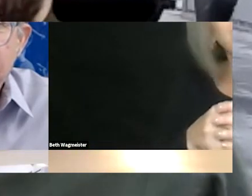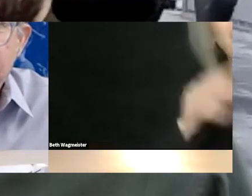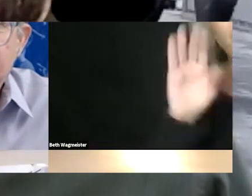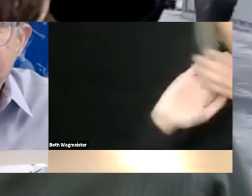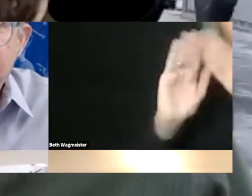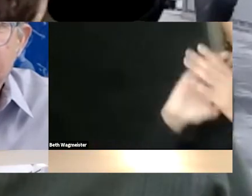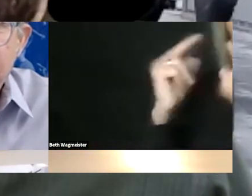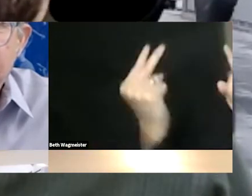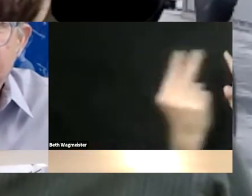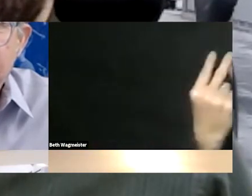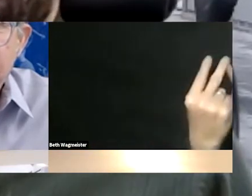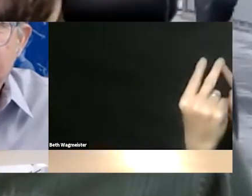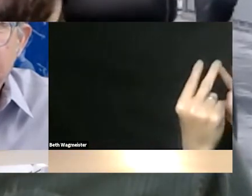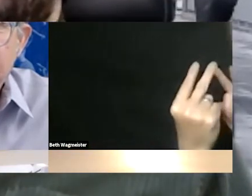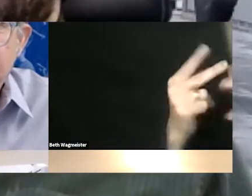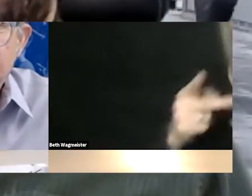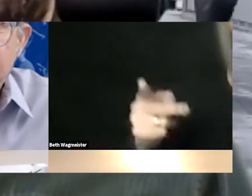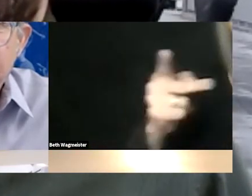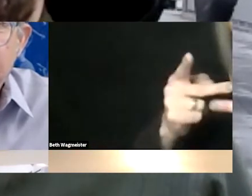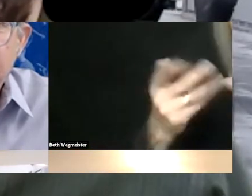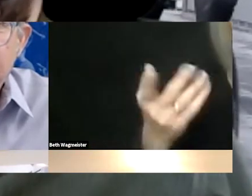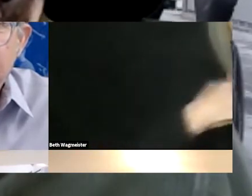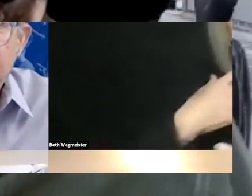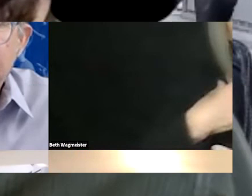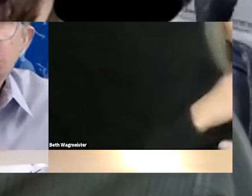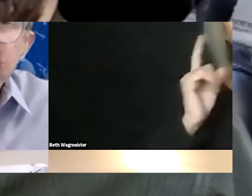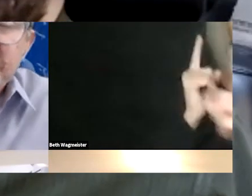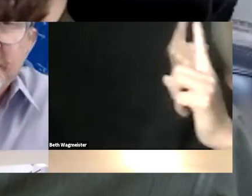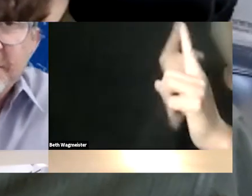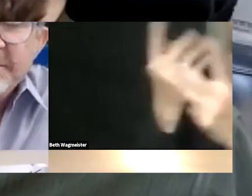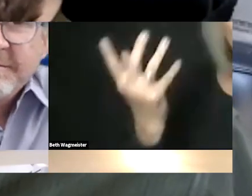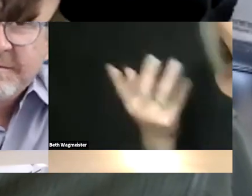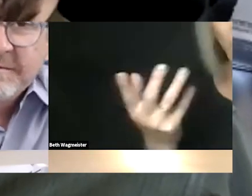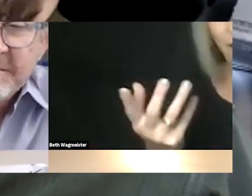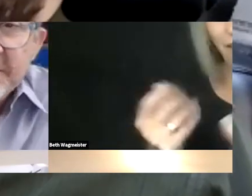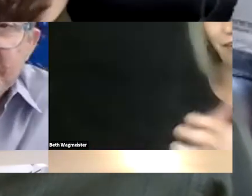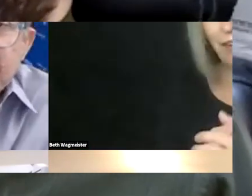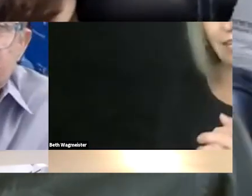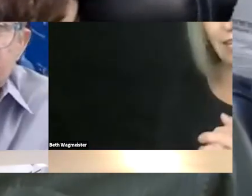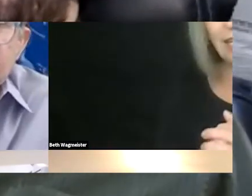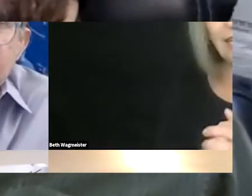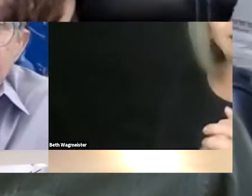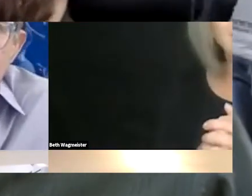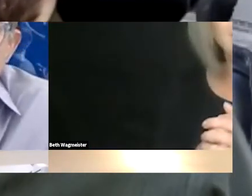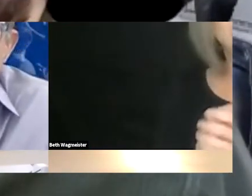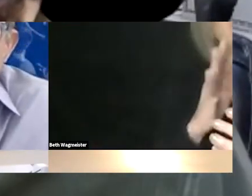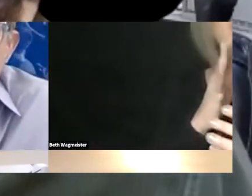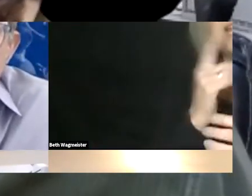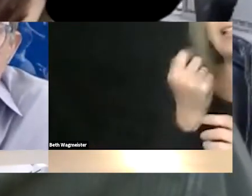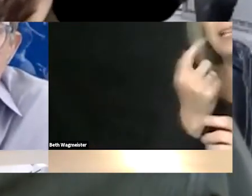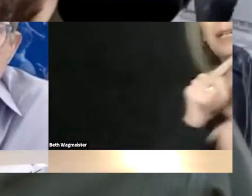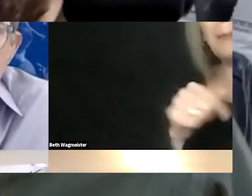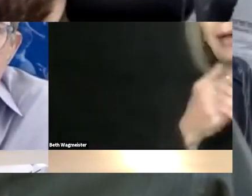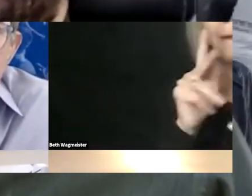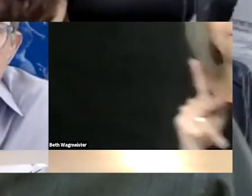of it, the place where I'd like to get to is, we were talking a little while back about